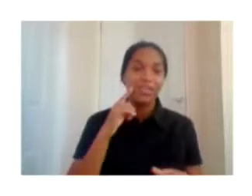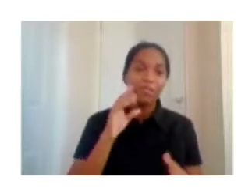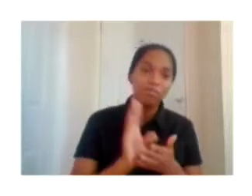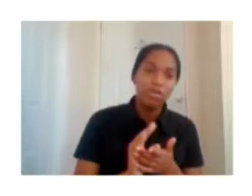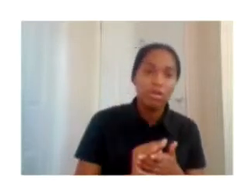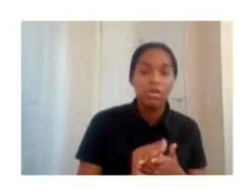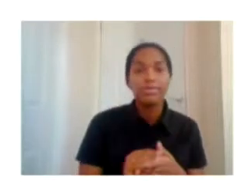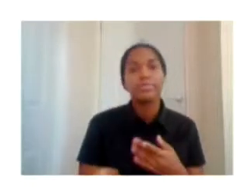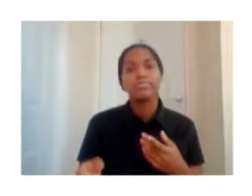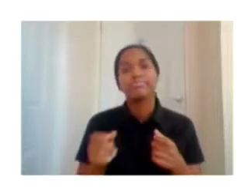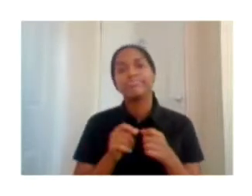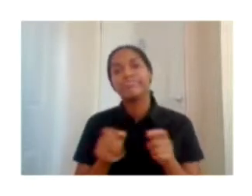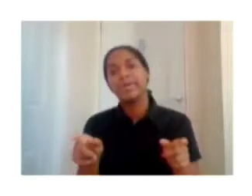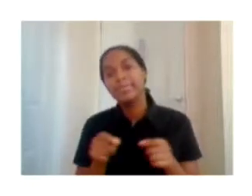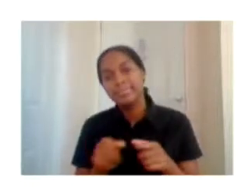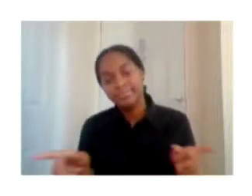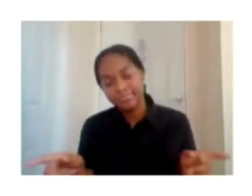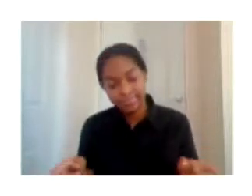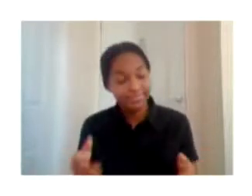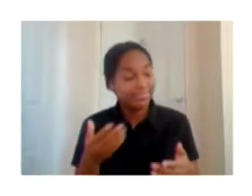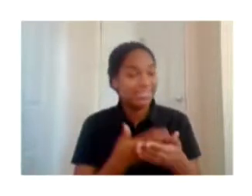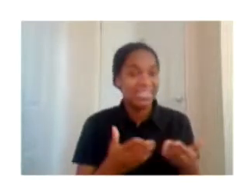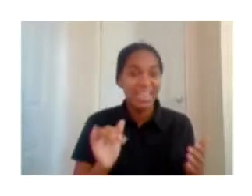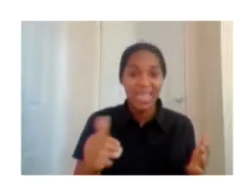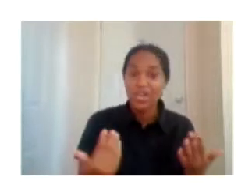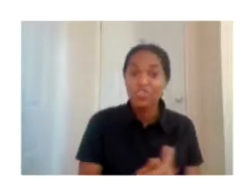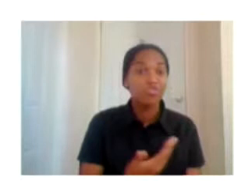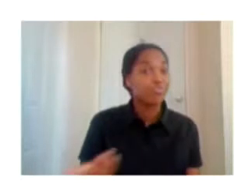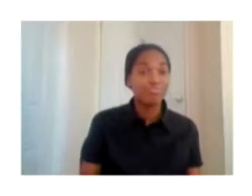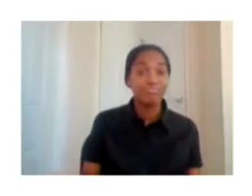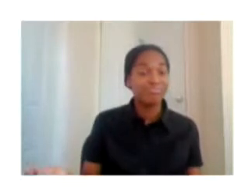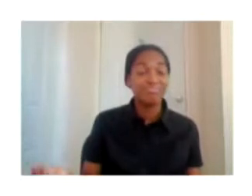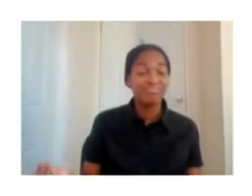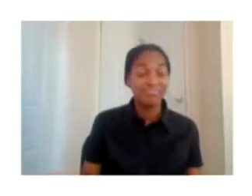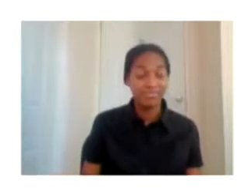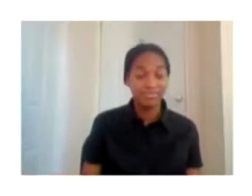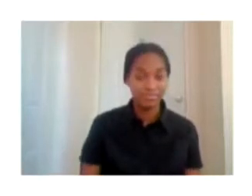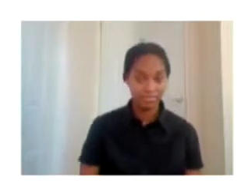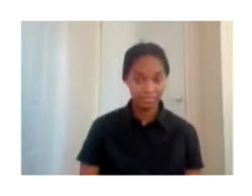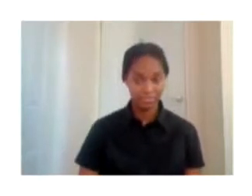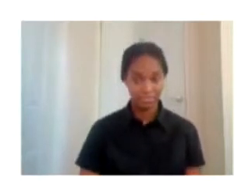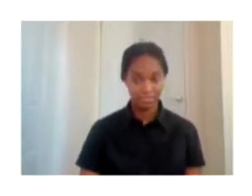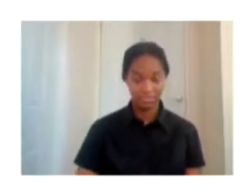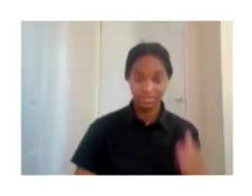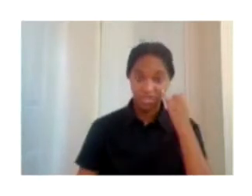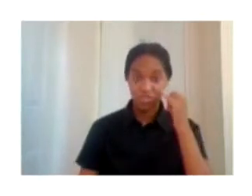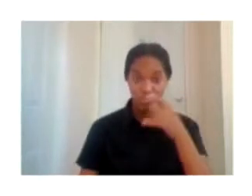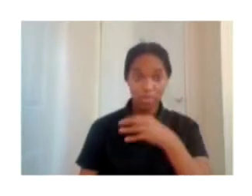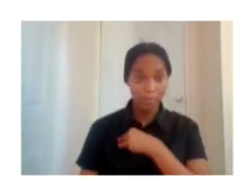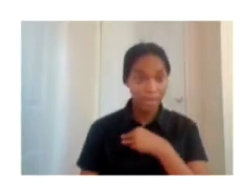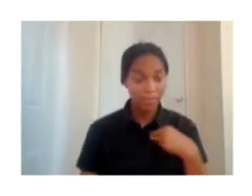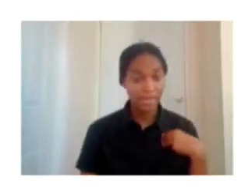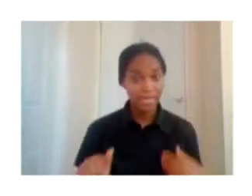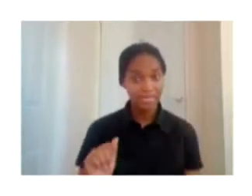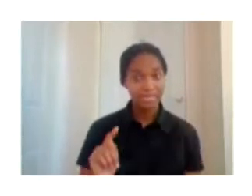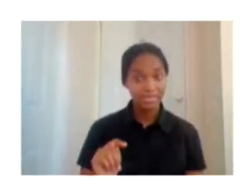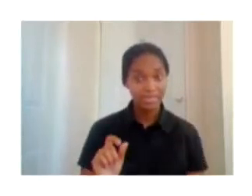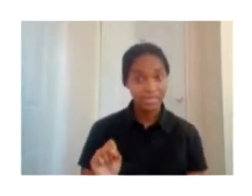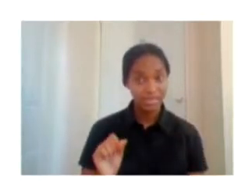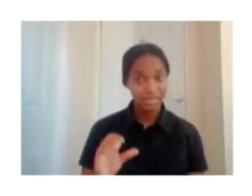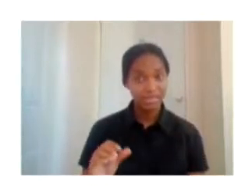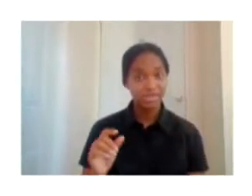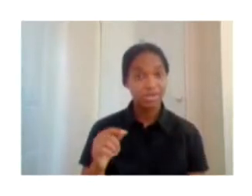press releases and stuff that's new. If you are a member of ATSC, we